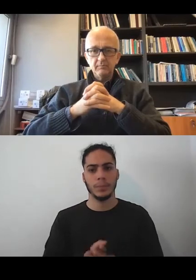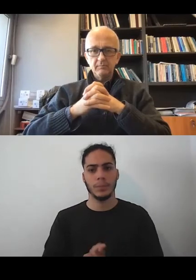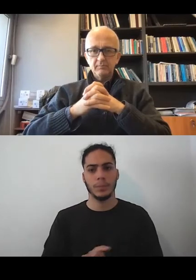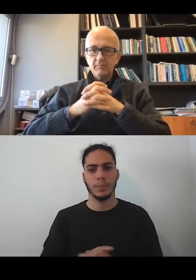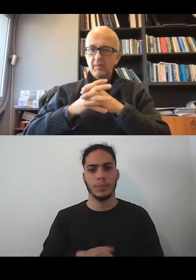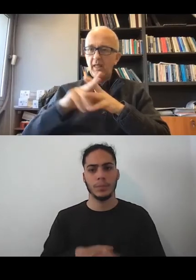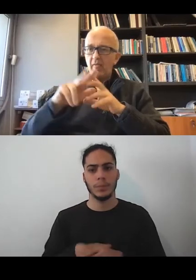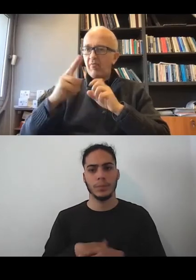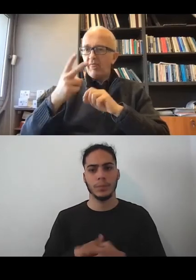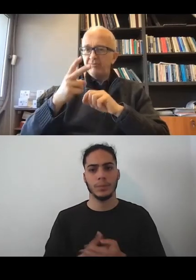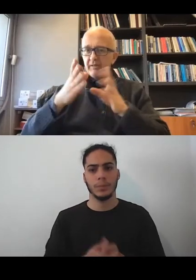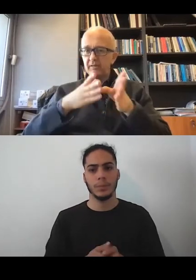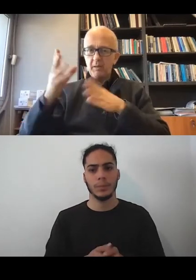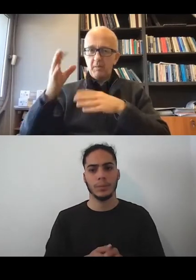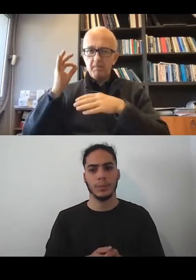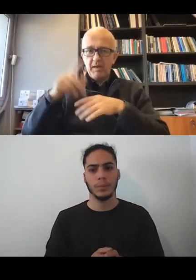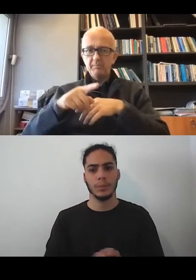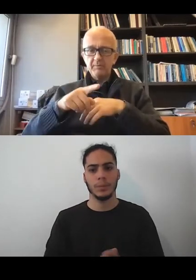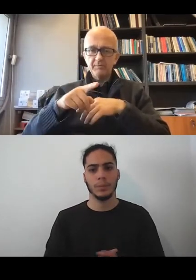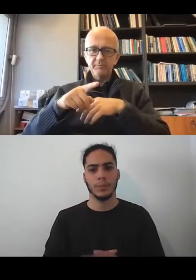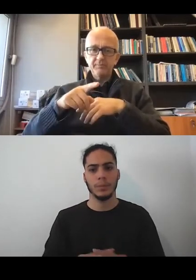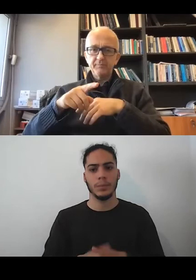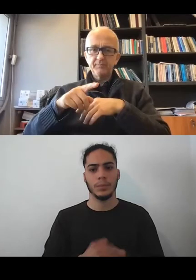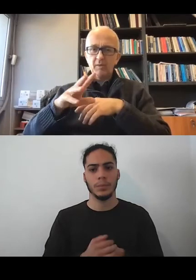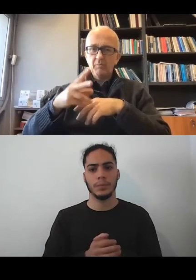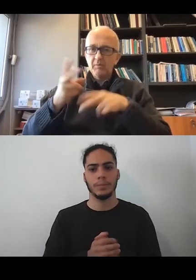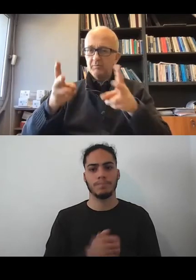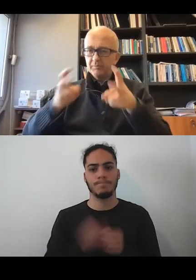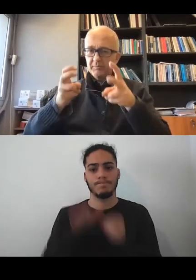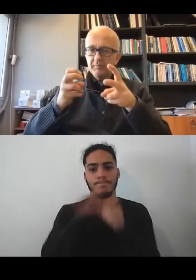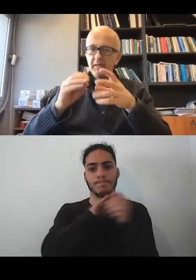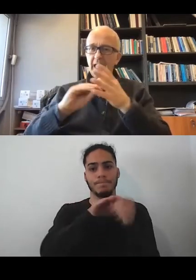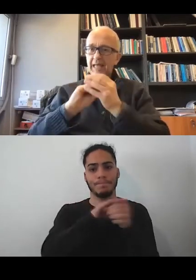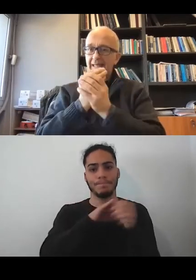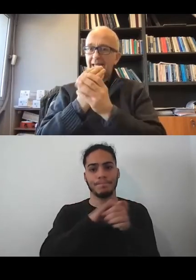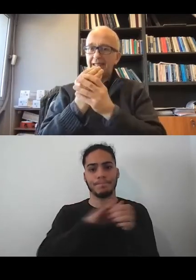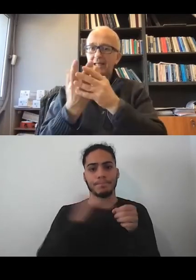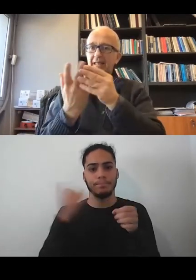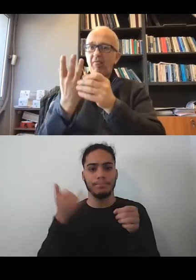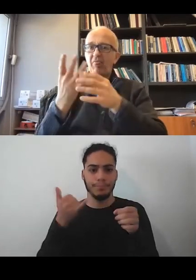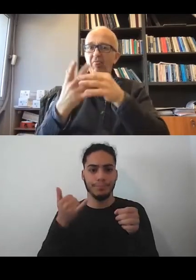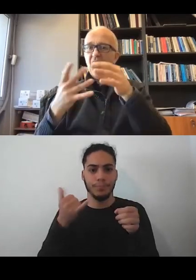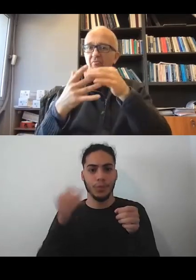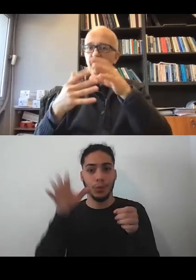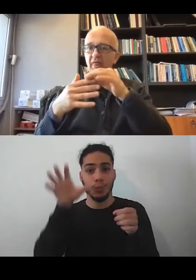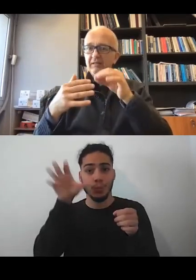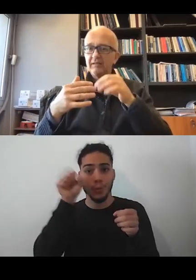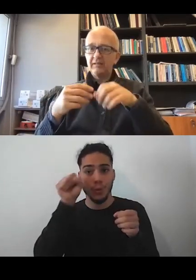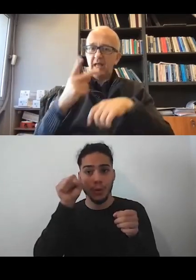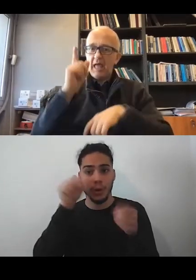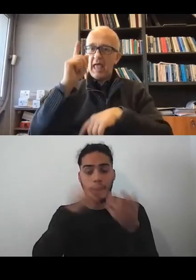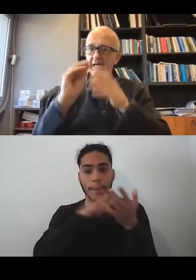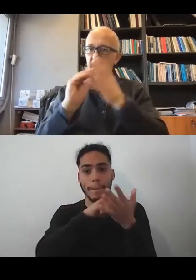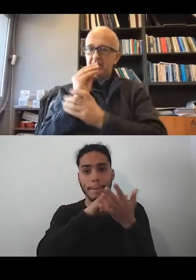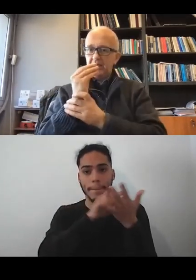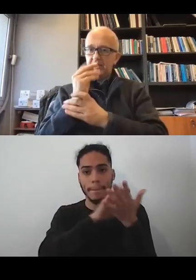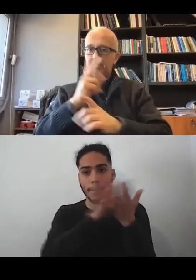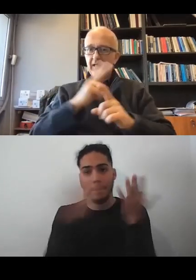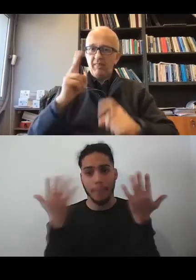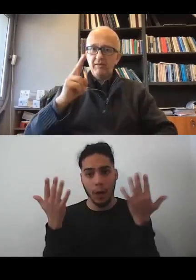Second case, detection of the hands and fingers. We show one hand for clarity.